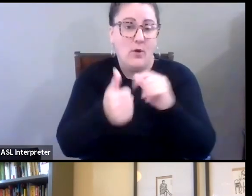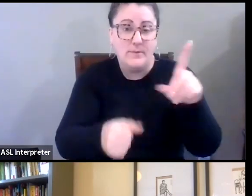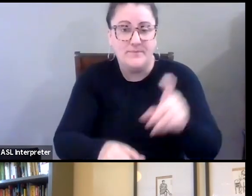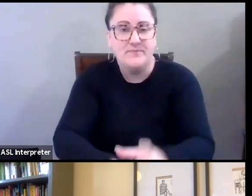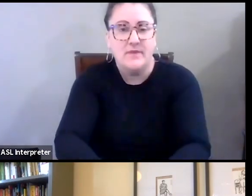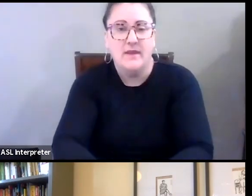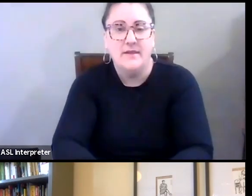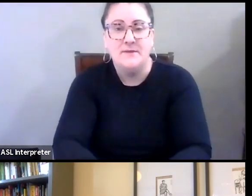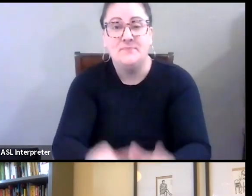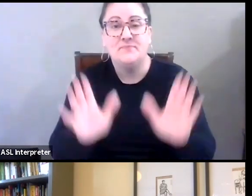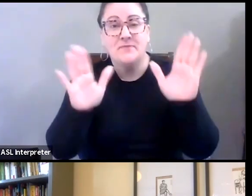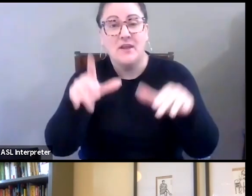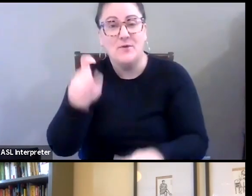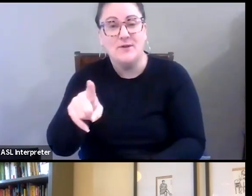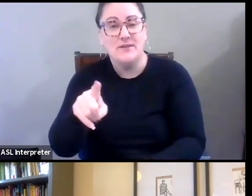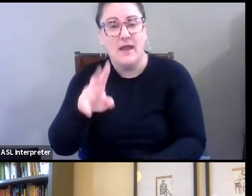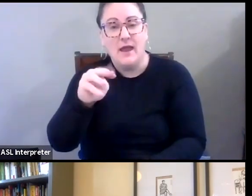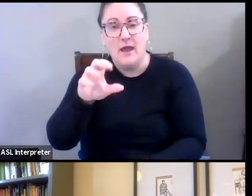Great question. Monique, you wanna?